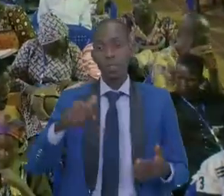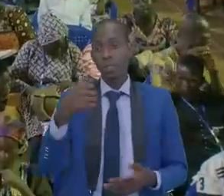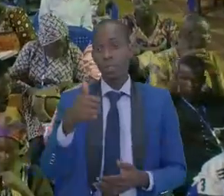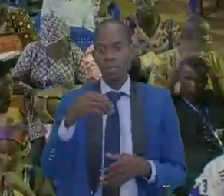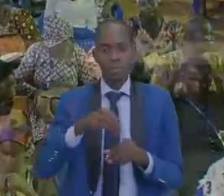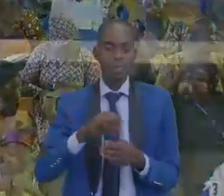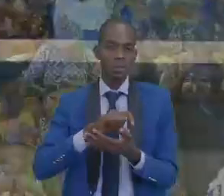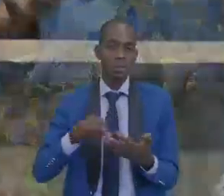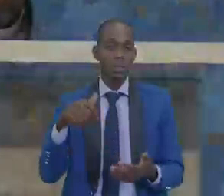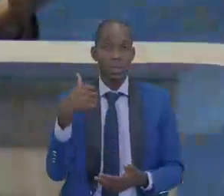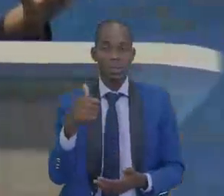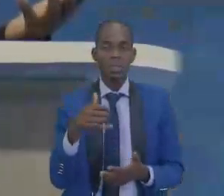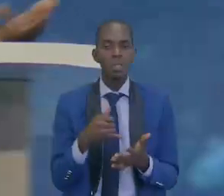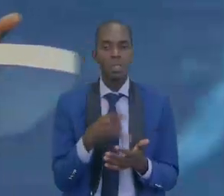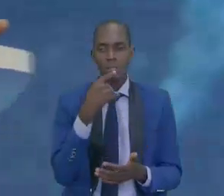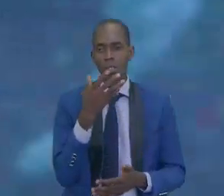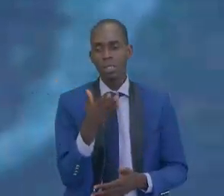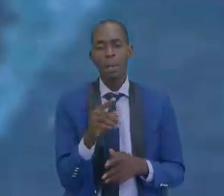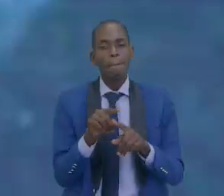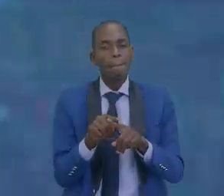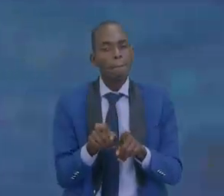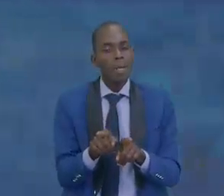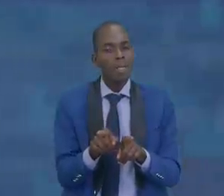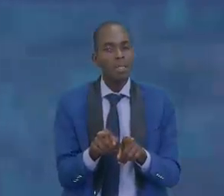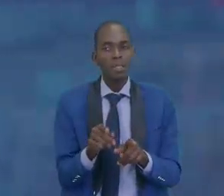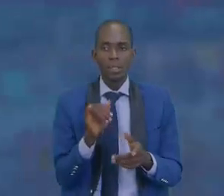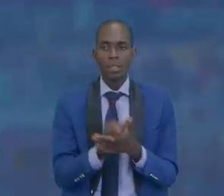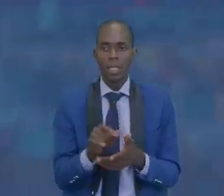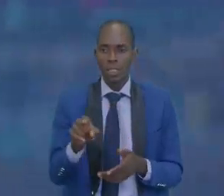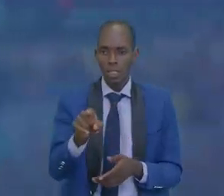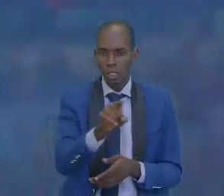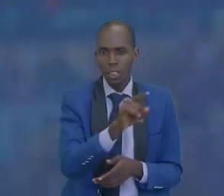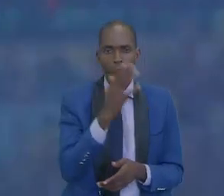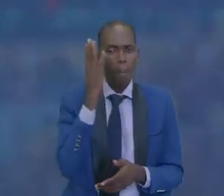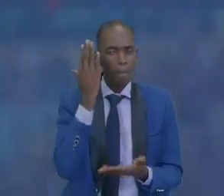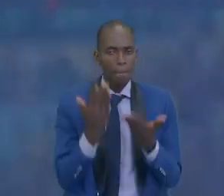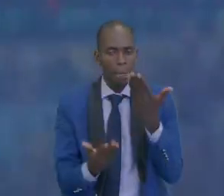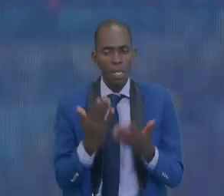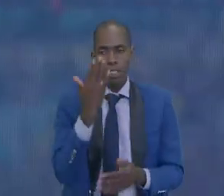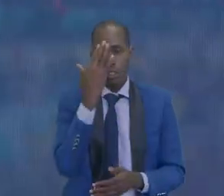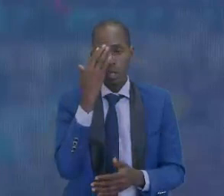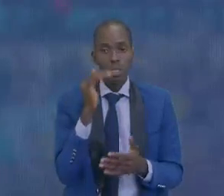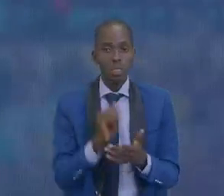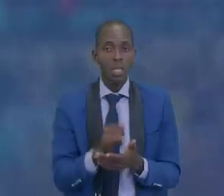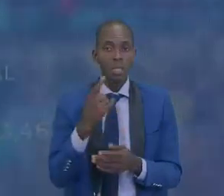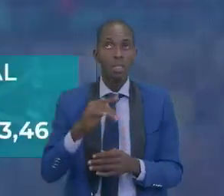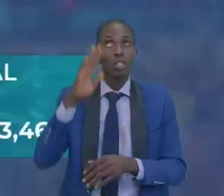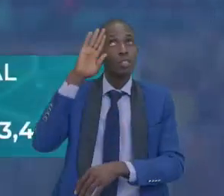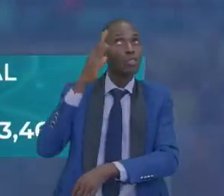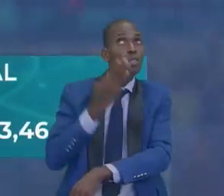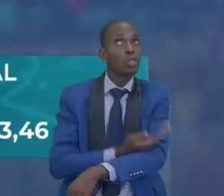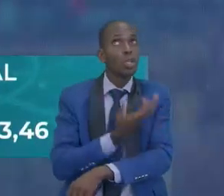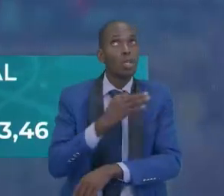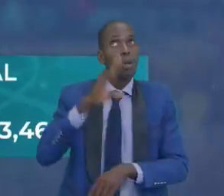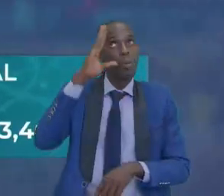in verse 10 it says, but that ye may know that the Son of Man has power